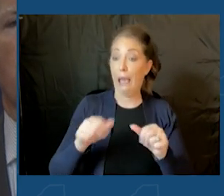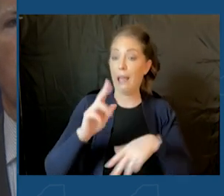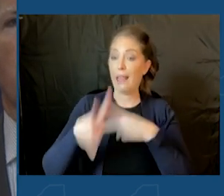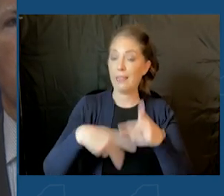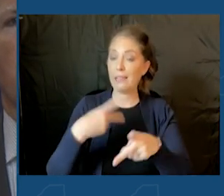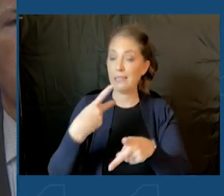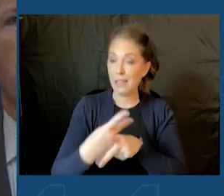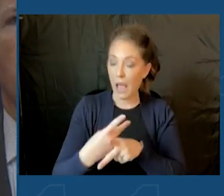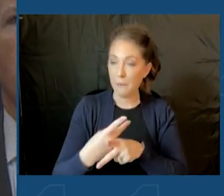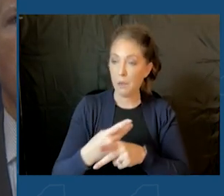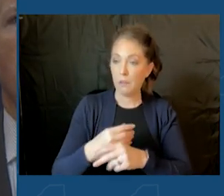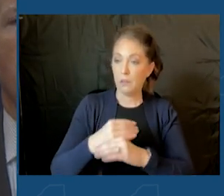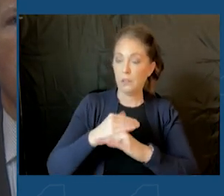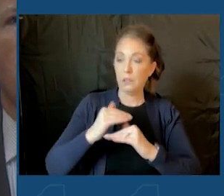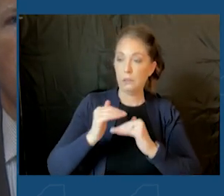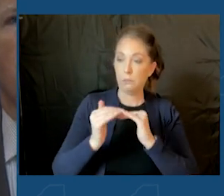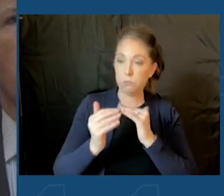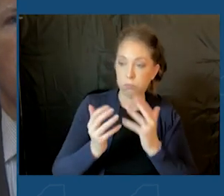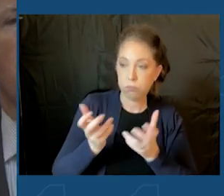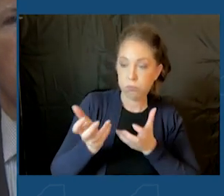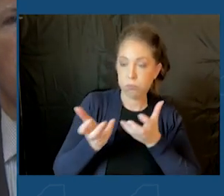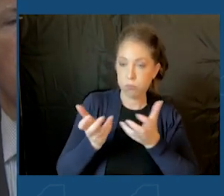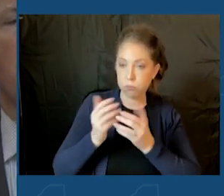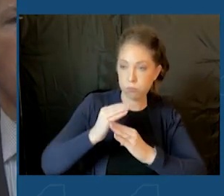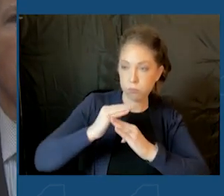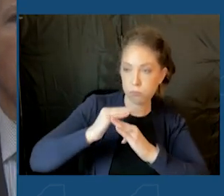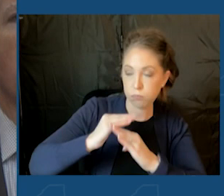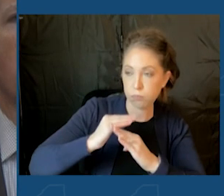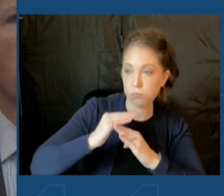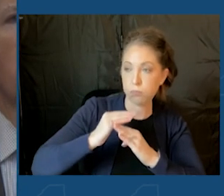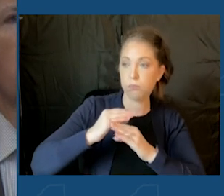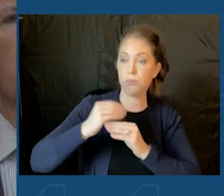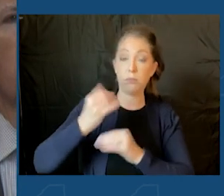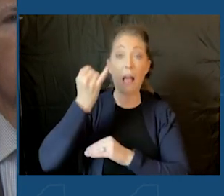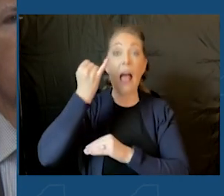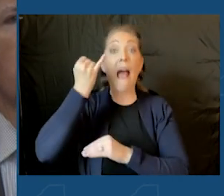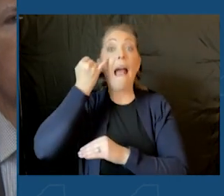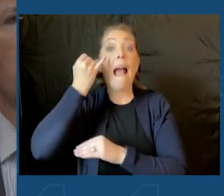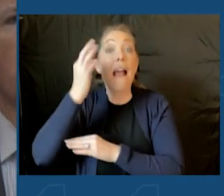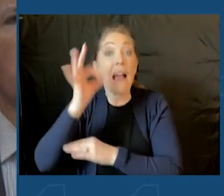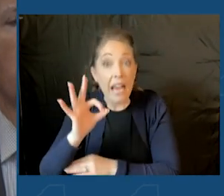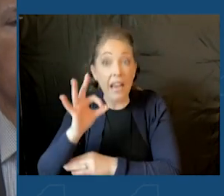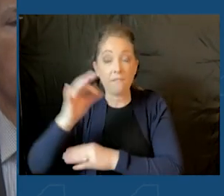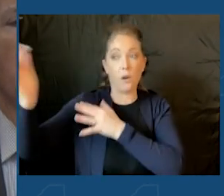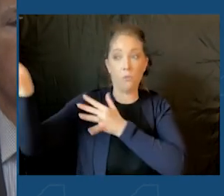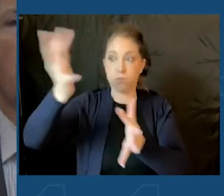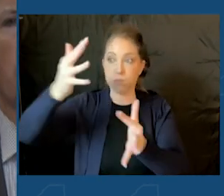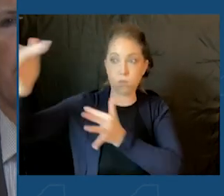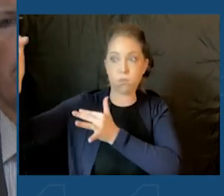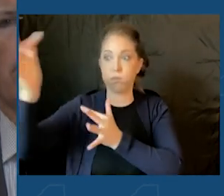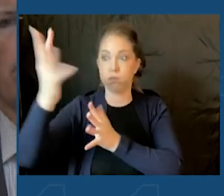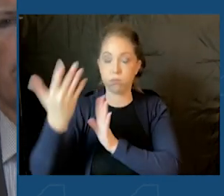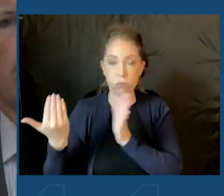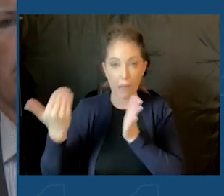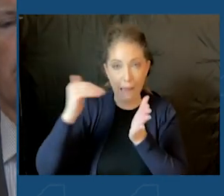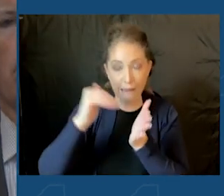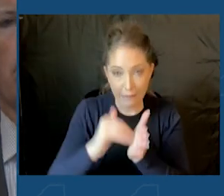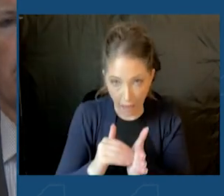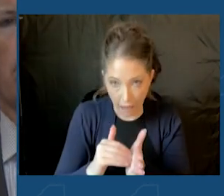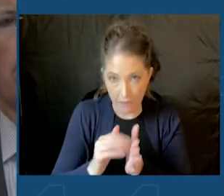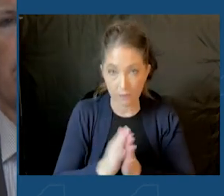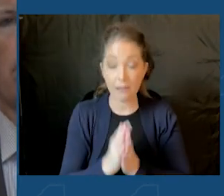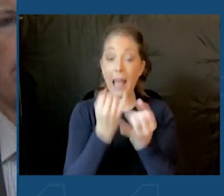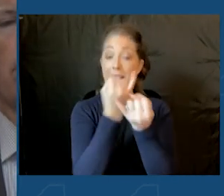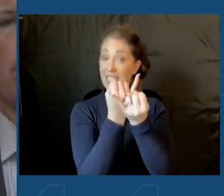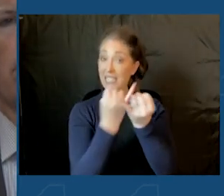need to manage in the event that a storm like Isaias is repeated or comes again. Independent